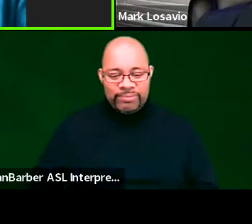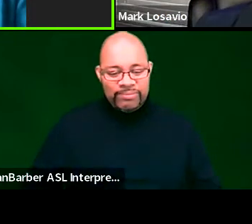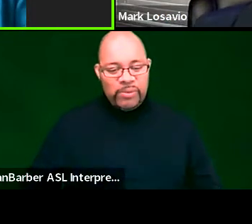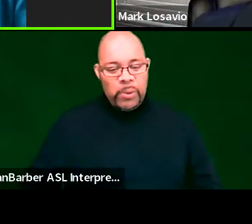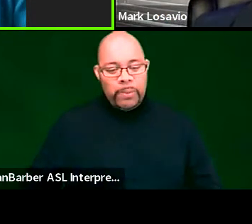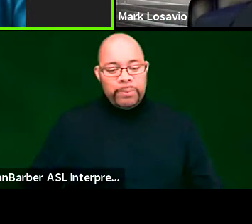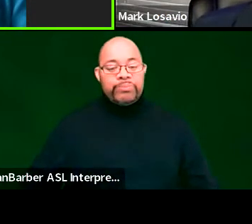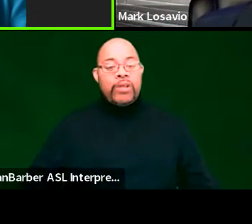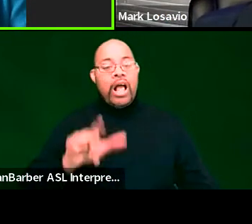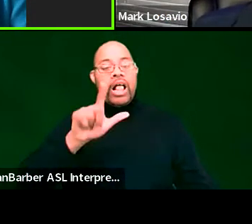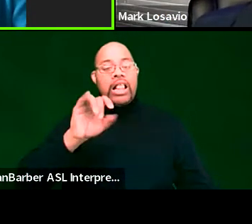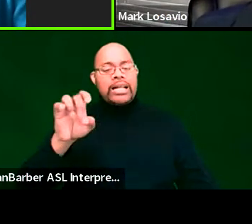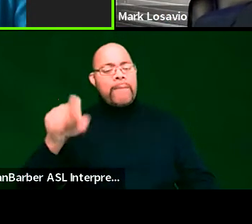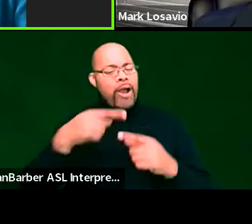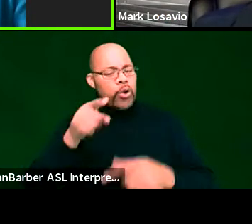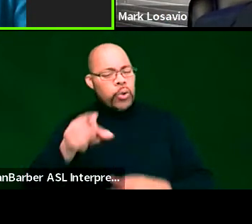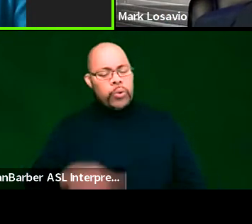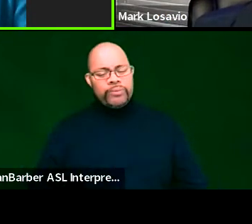Lonnie, what about you?